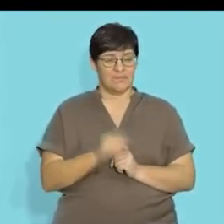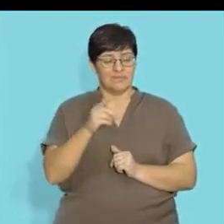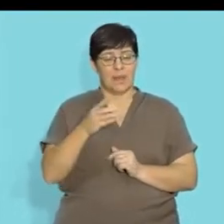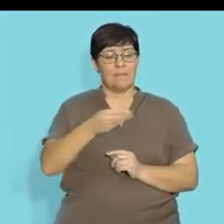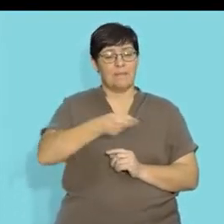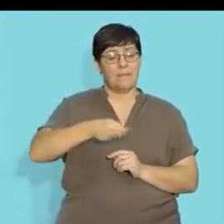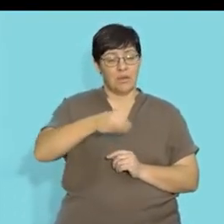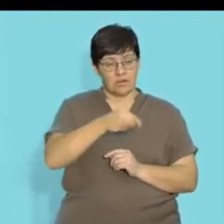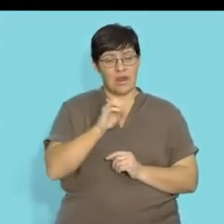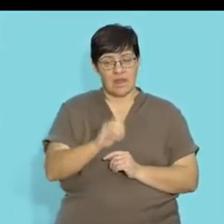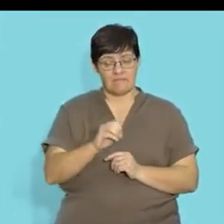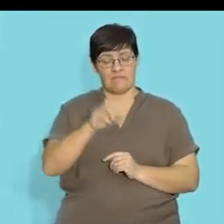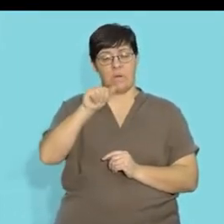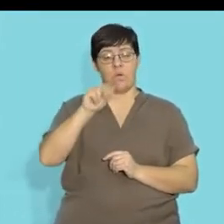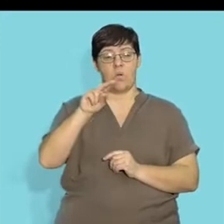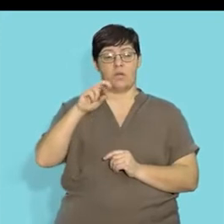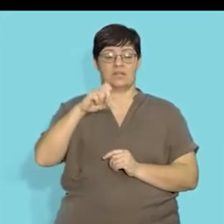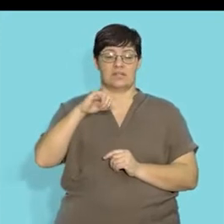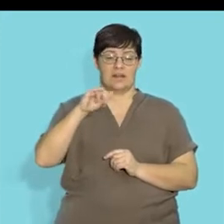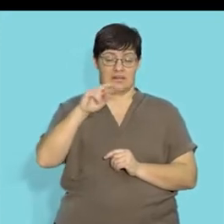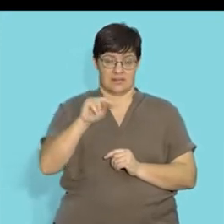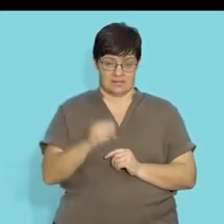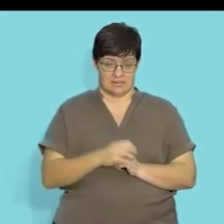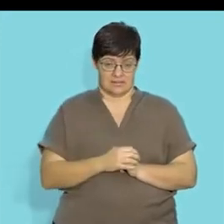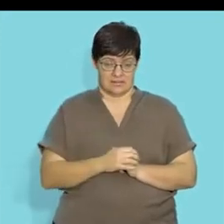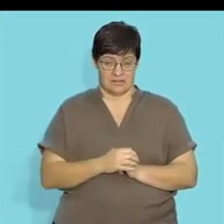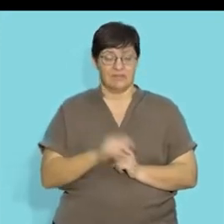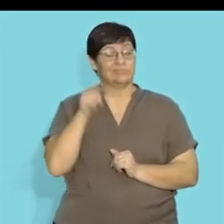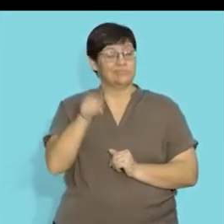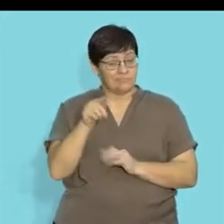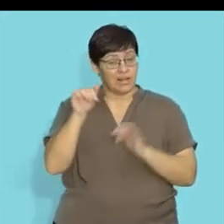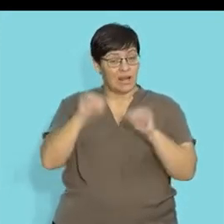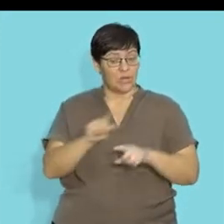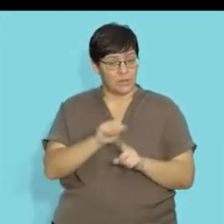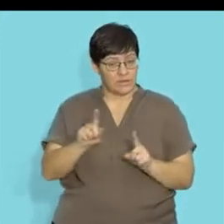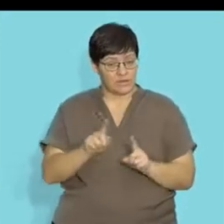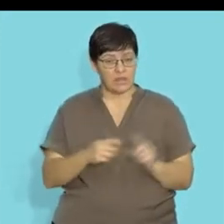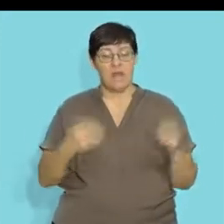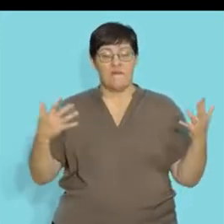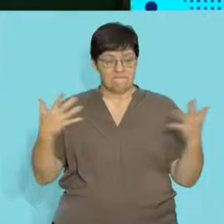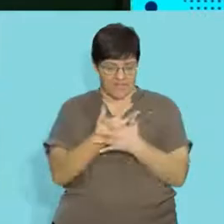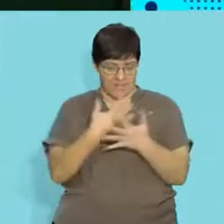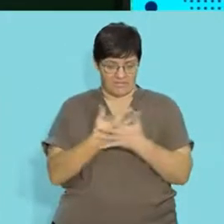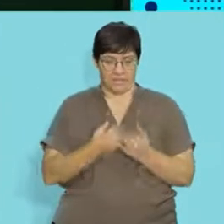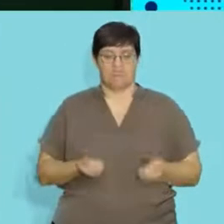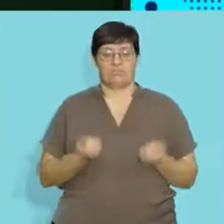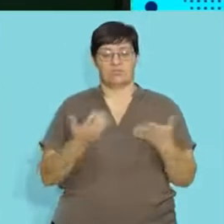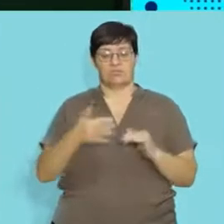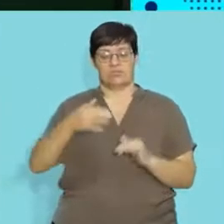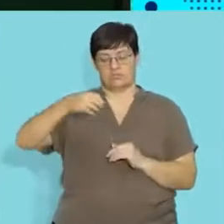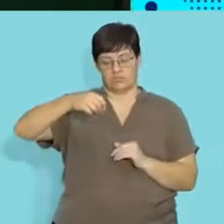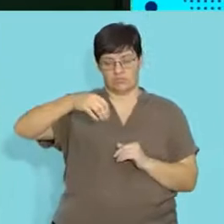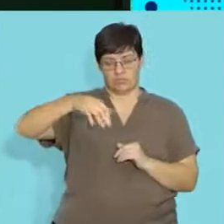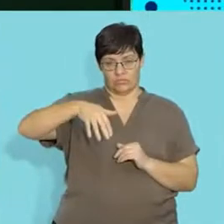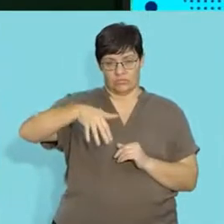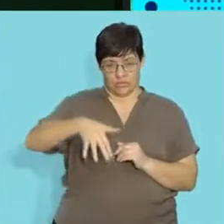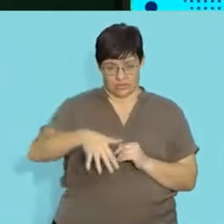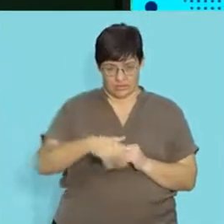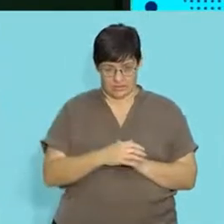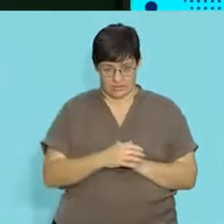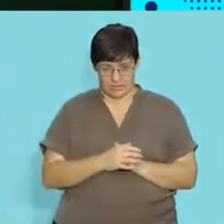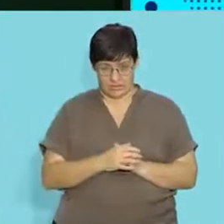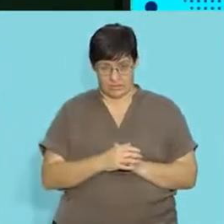essentially a powder that contains auxins, and these auxins essentially allow for the quick production of